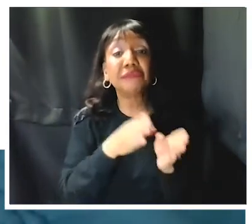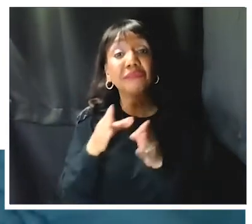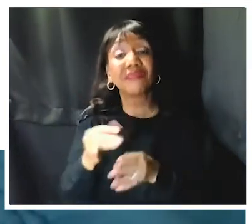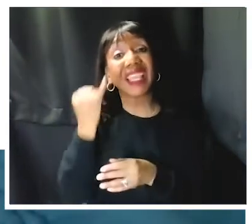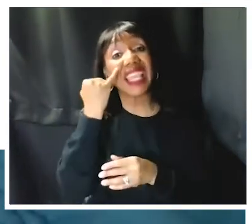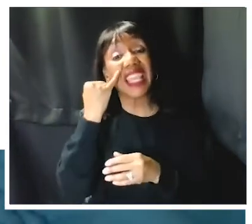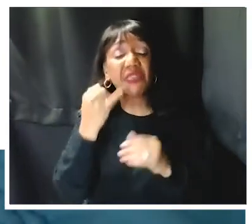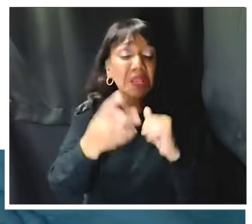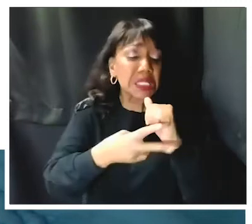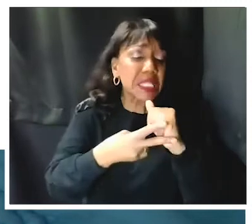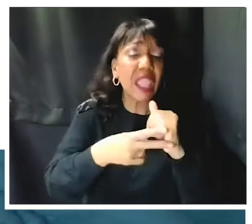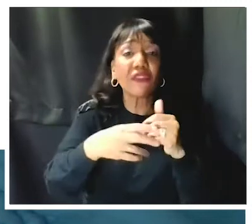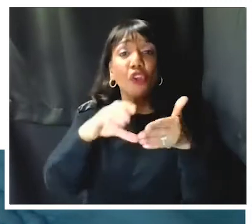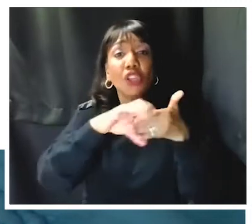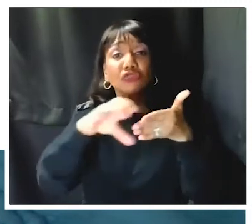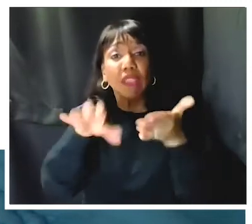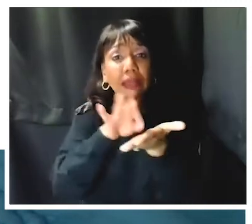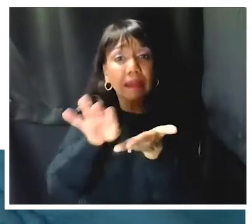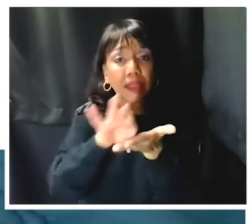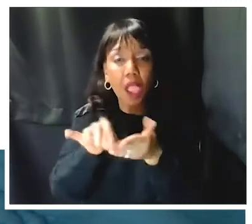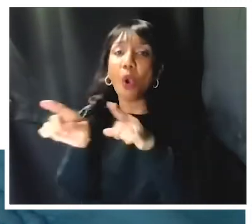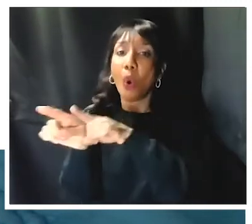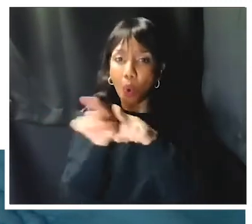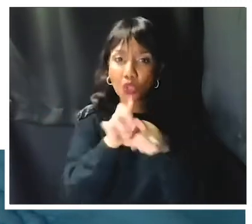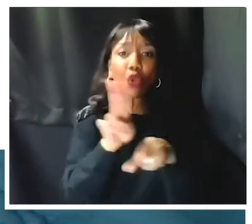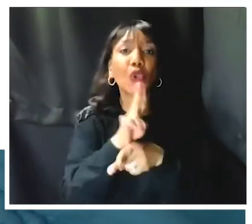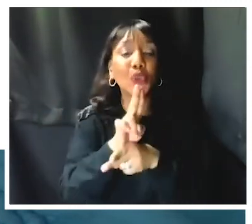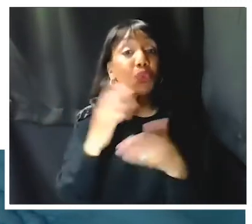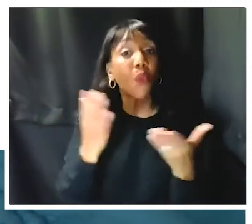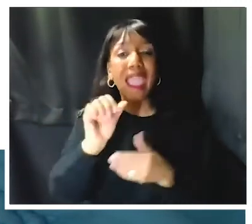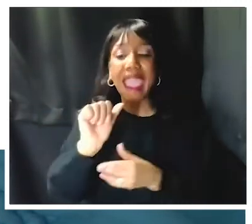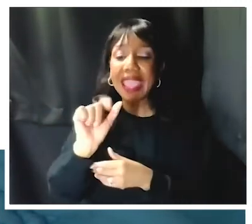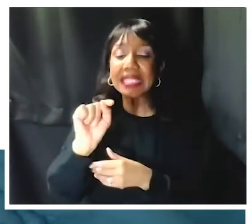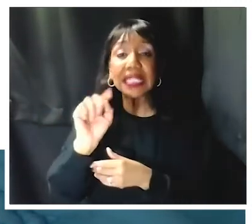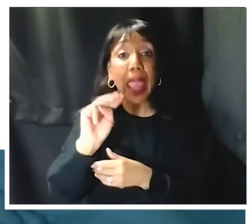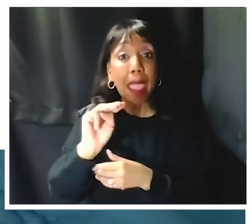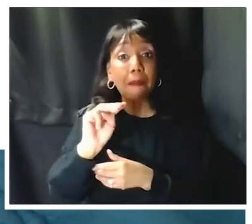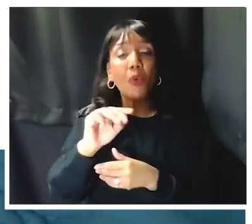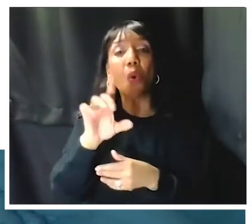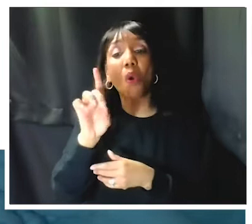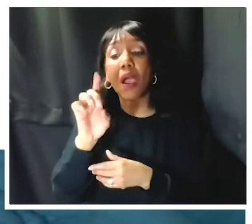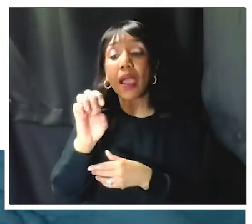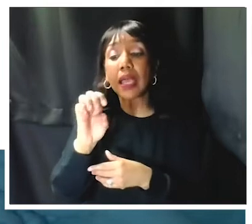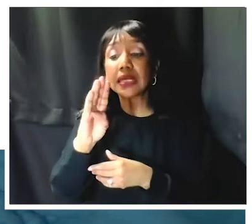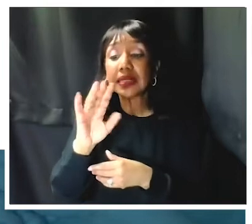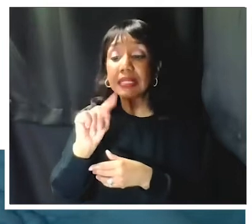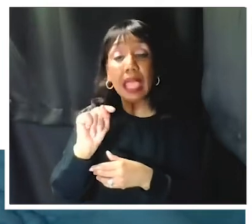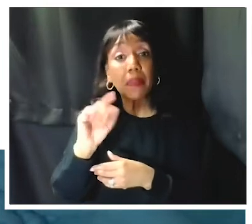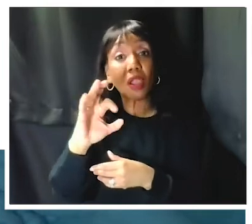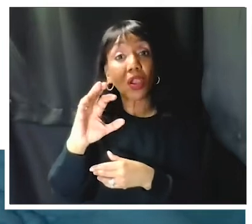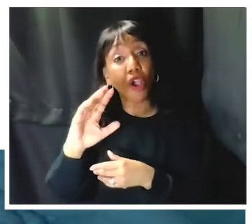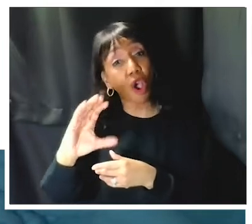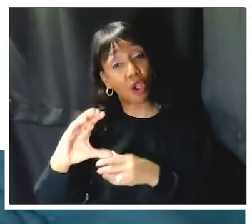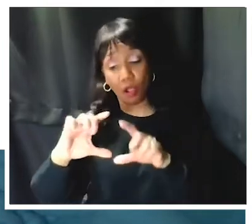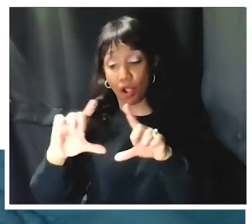If you have a savings or checking account, you may also use an ATM or debit card to make deposits and